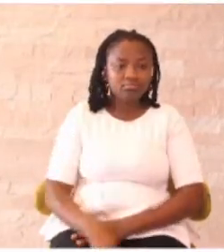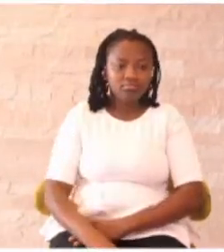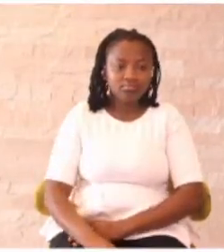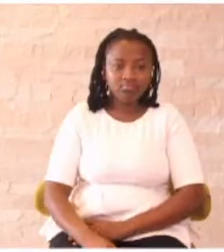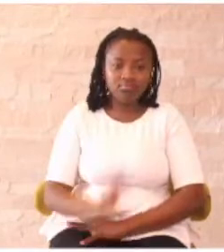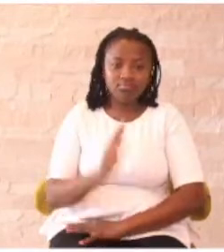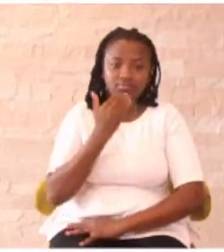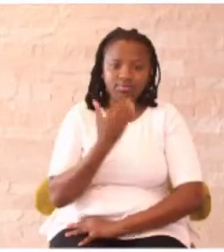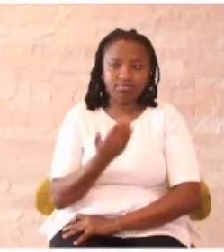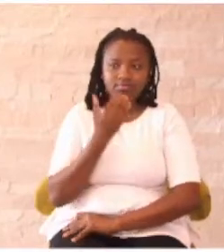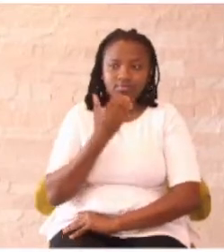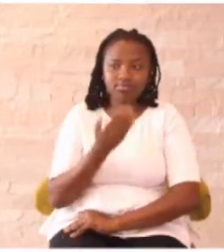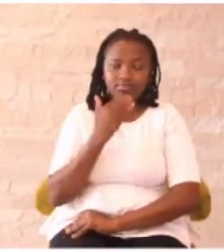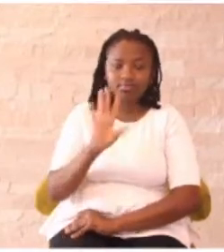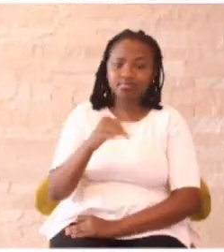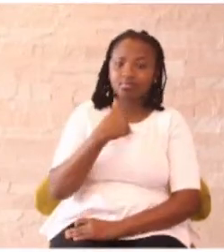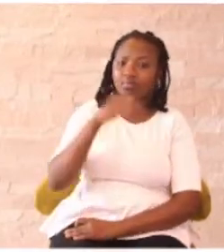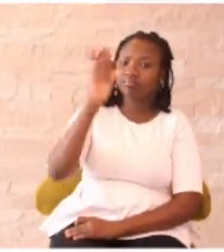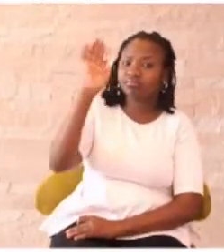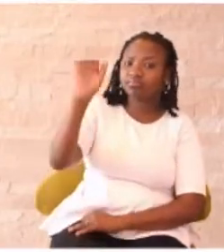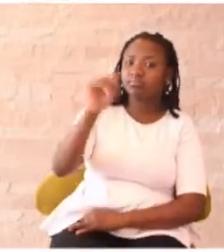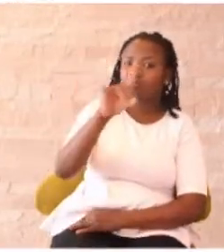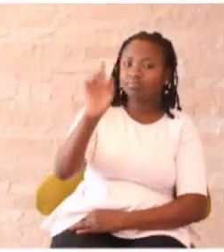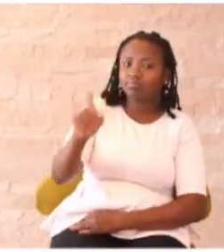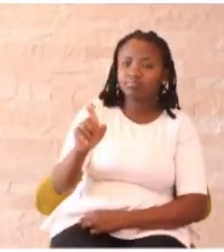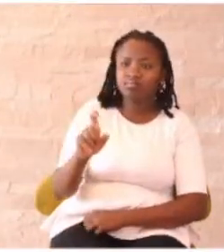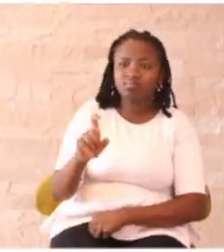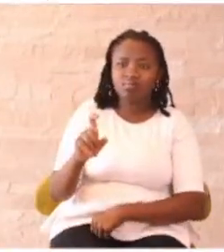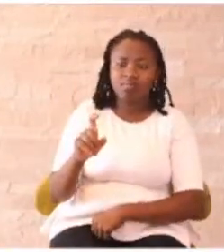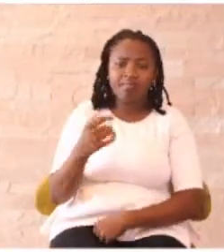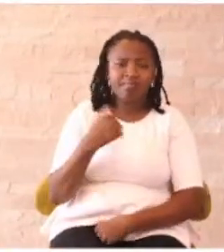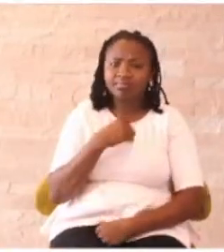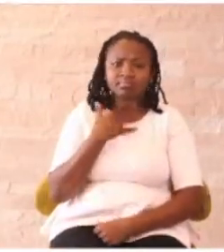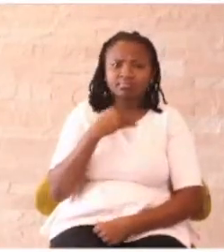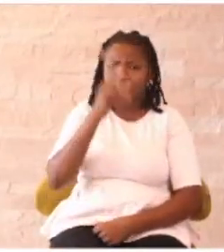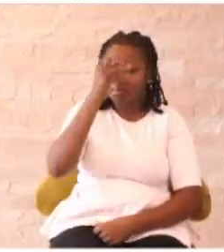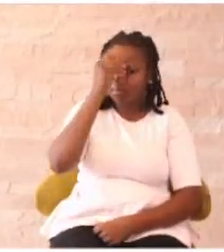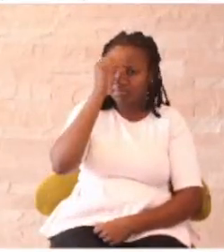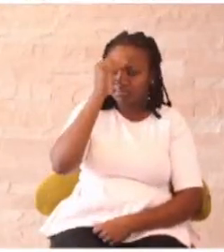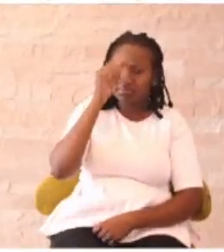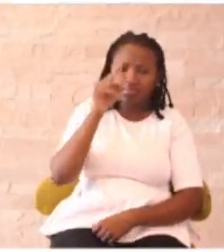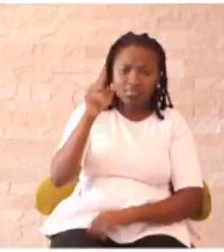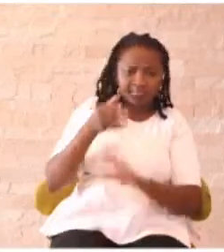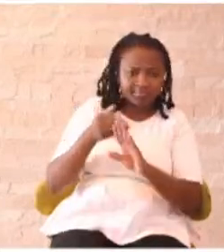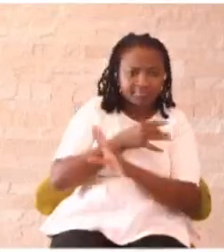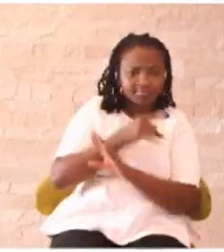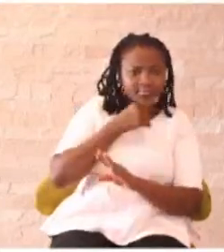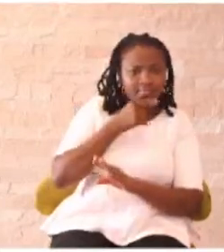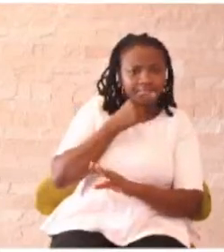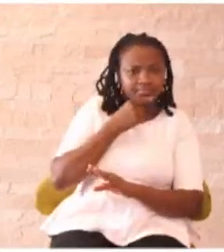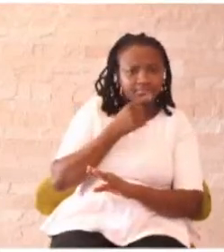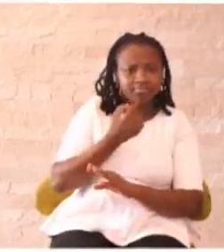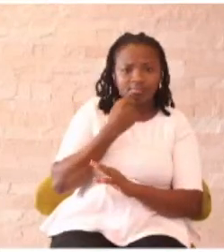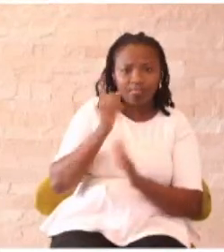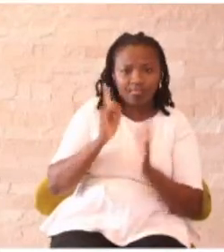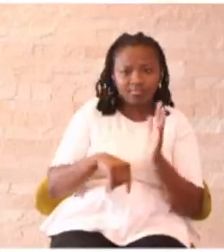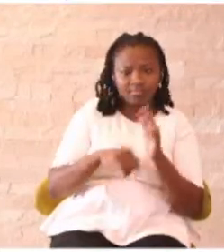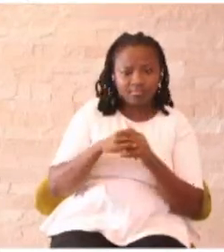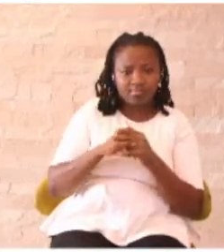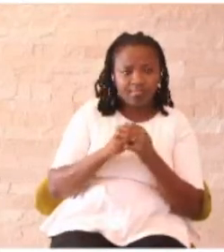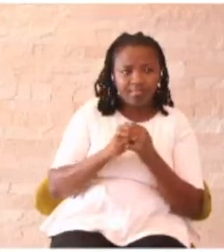Thank you, Dibabe. And it's just out of curiosity, you mentioned that I think it was two